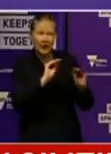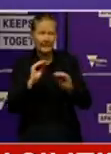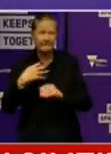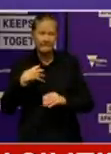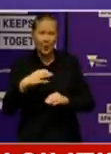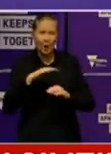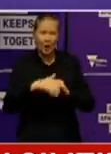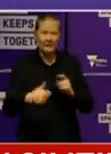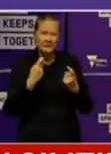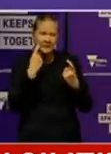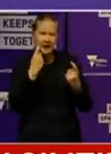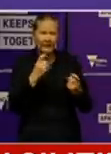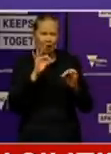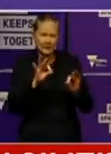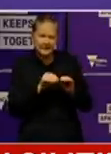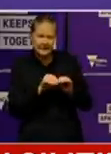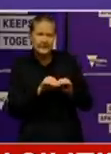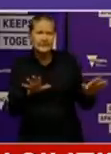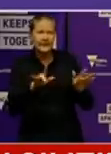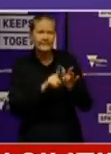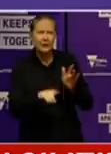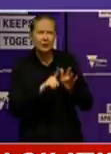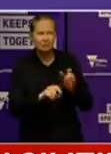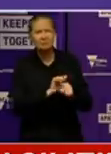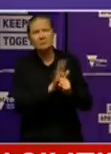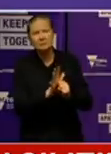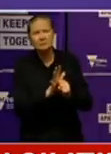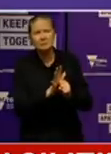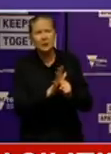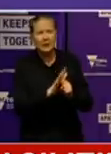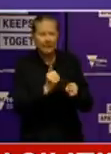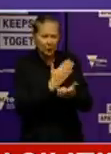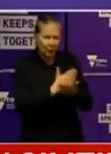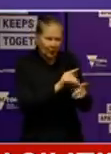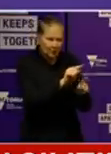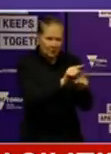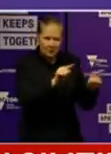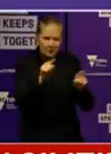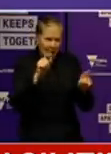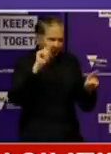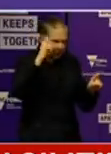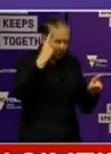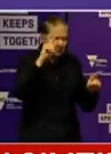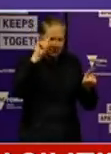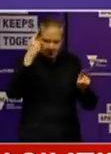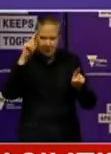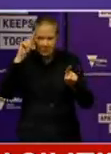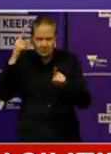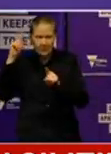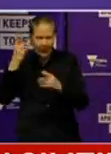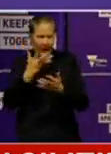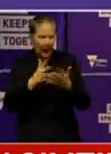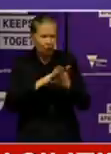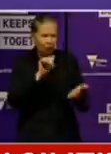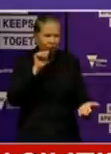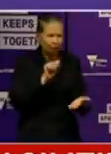to ensure that aged care facilities are well equipped and understand their obligations around infection